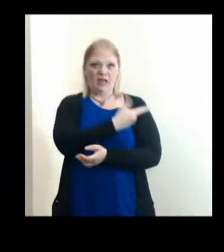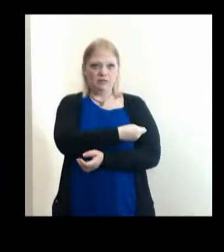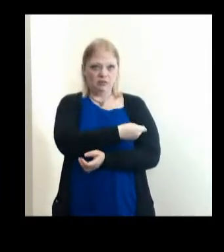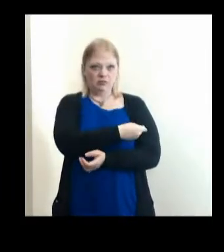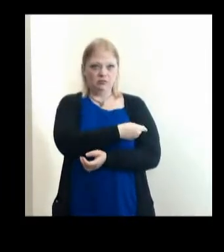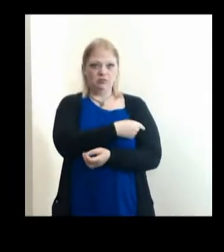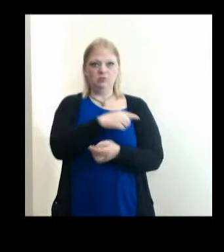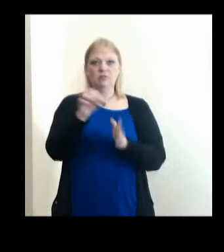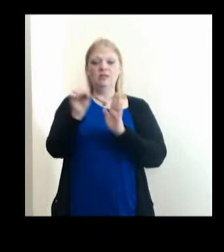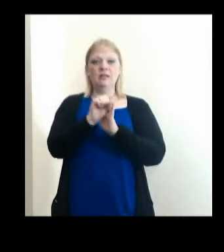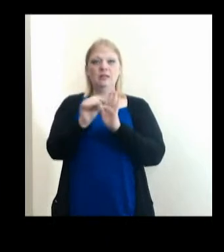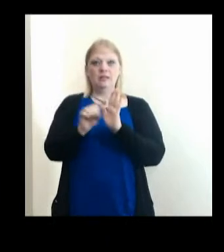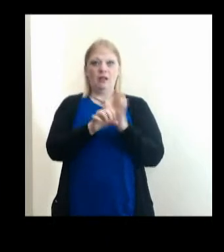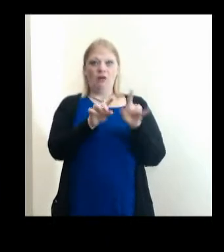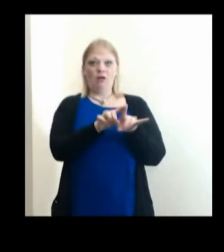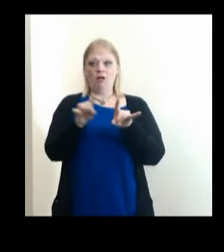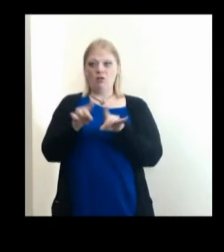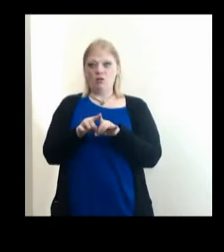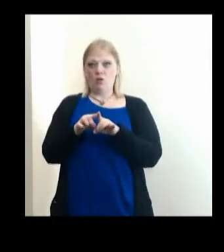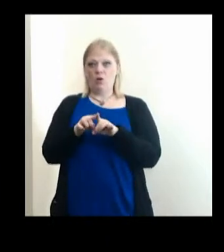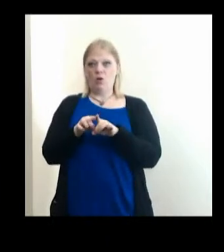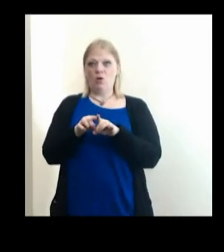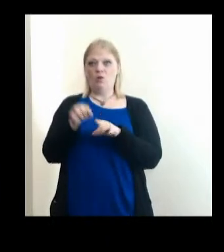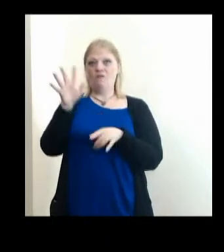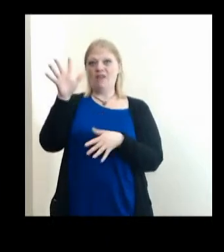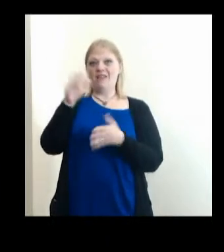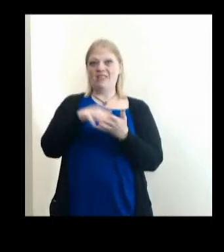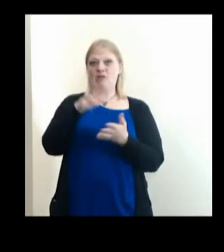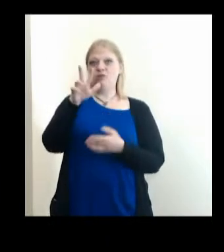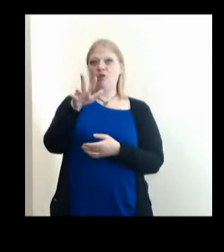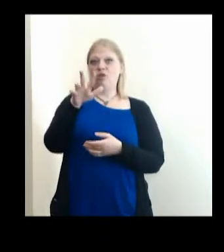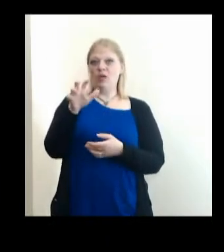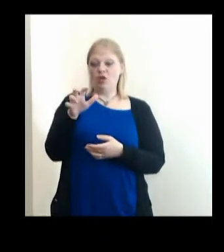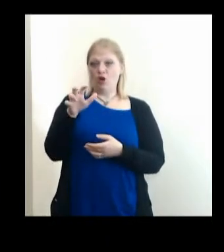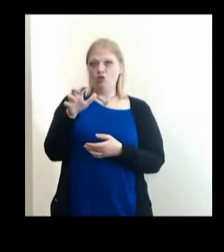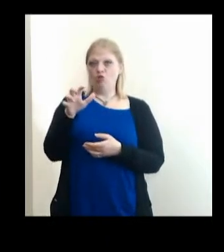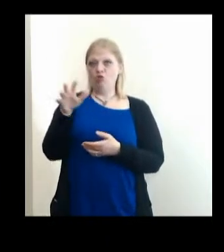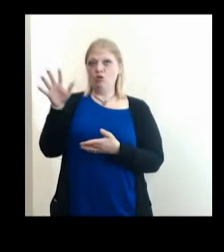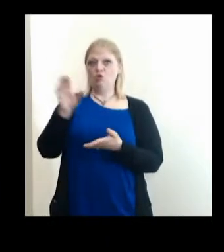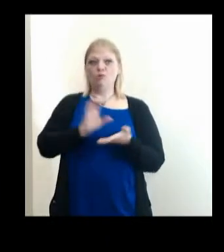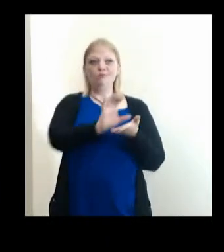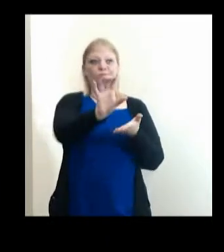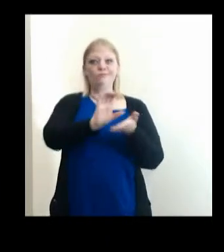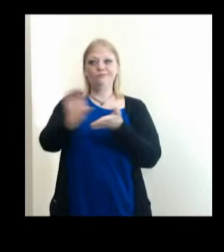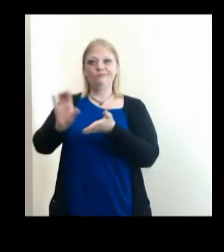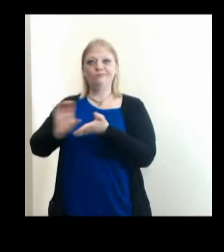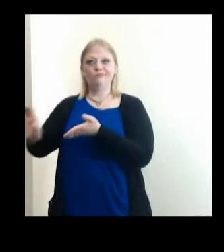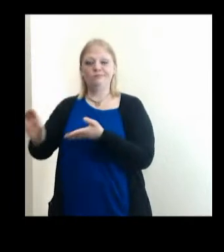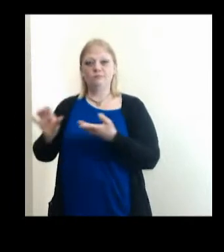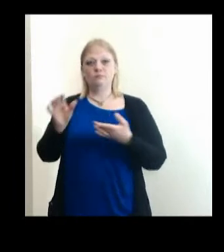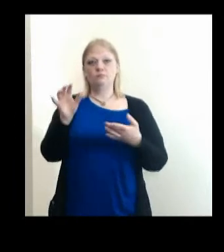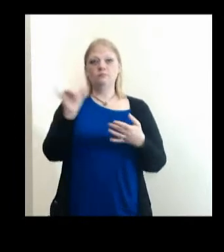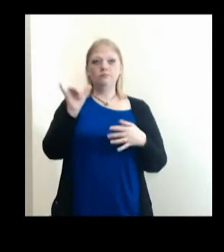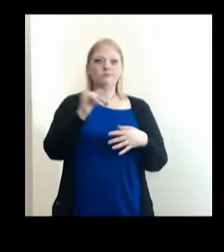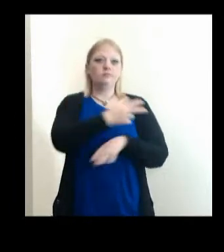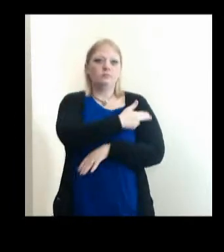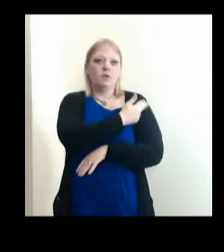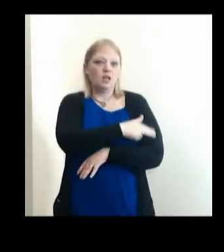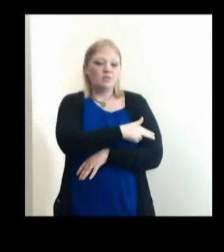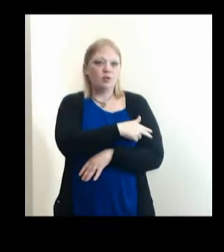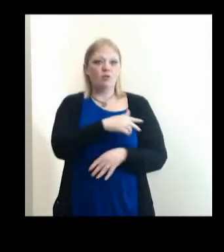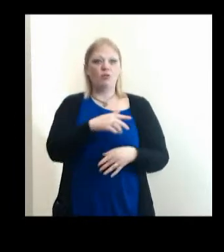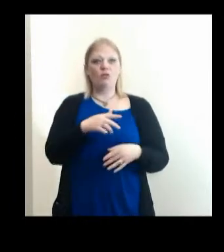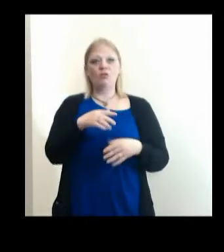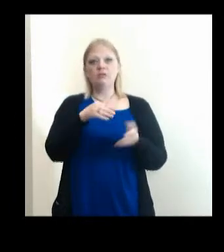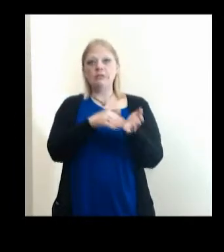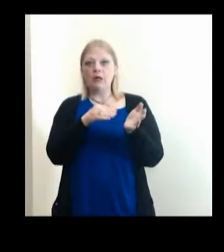then the state has allocated another 5,300 doses to other sites in Erie County, and that includes hospitals,